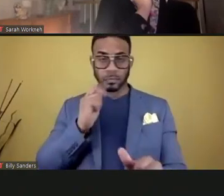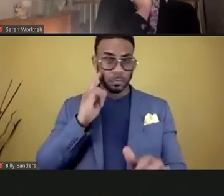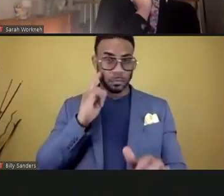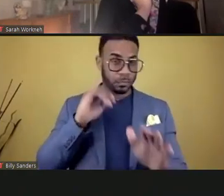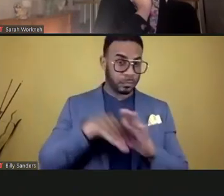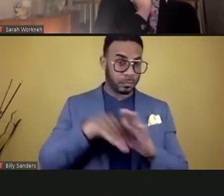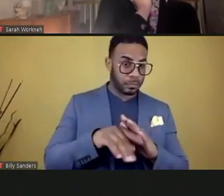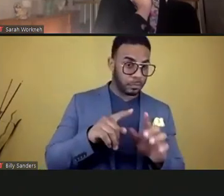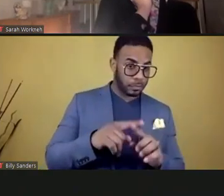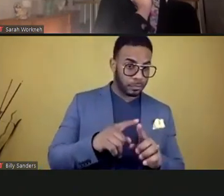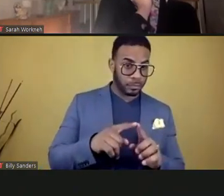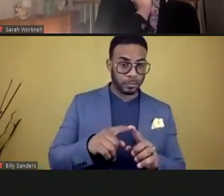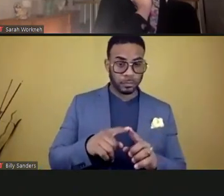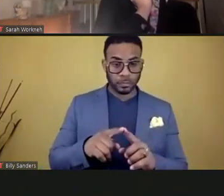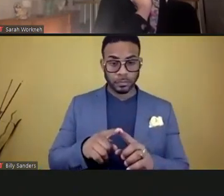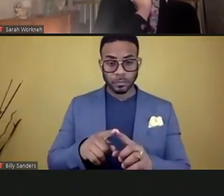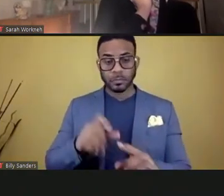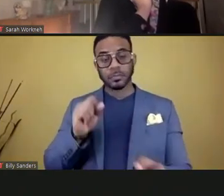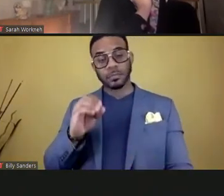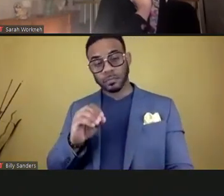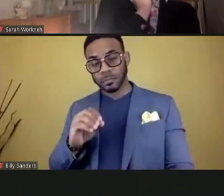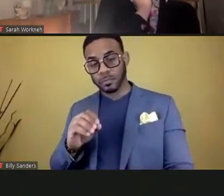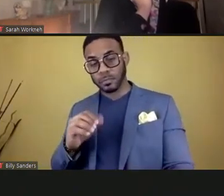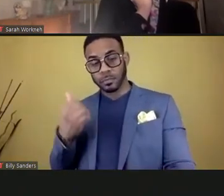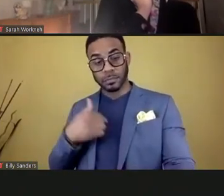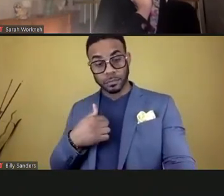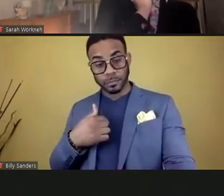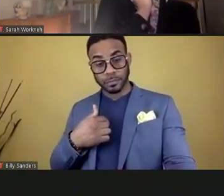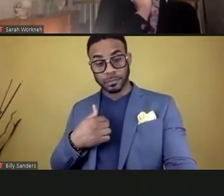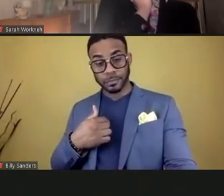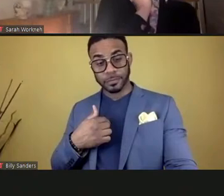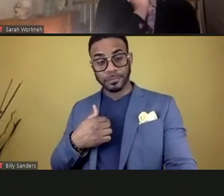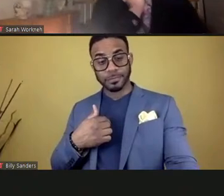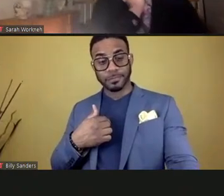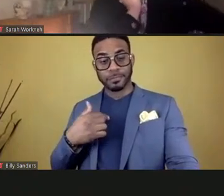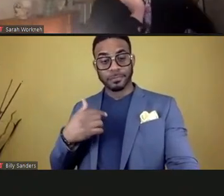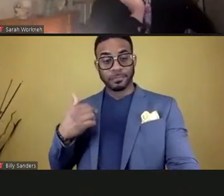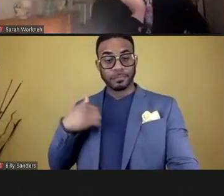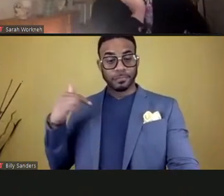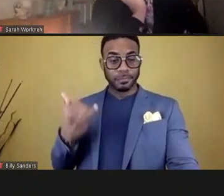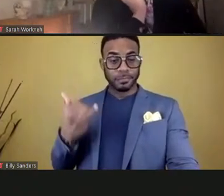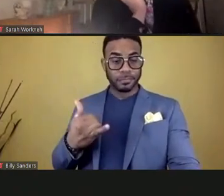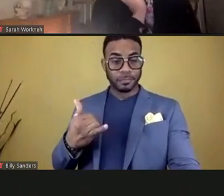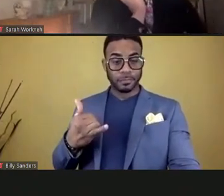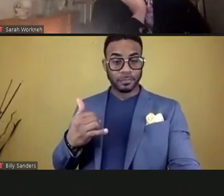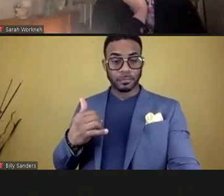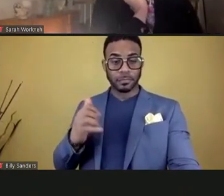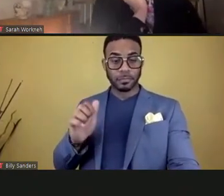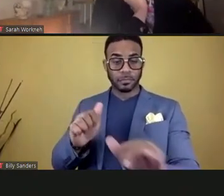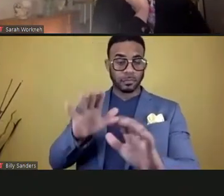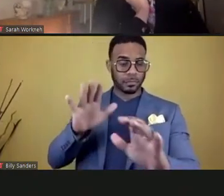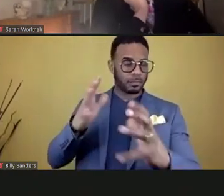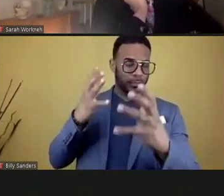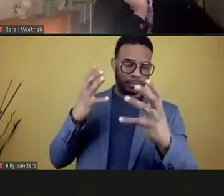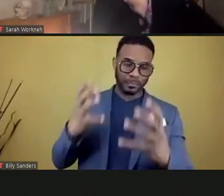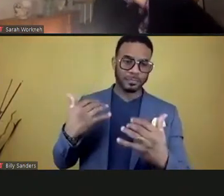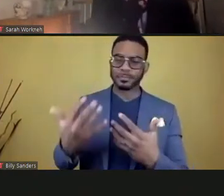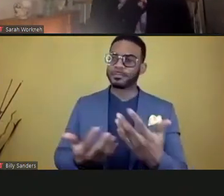to. And so for me, I come to this with a great deal